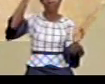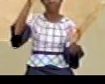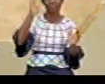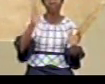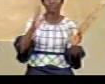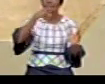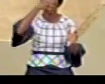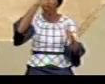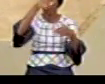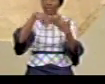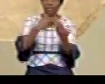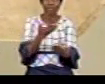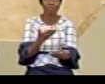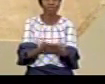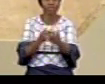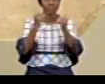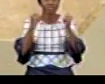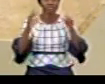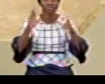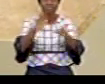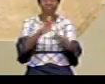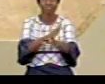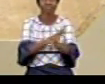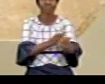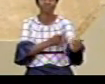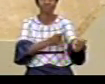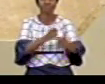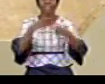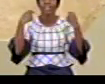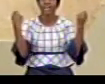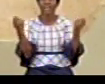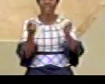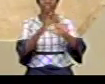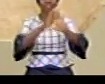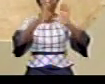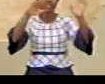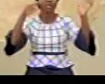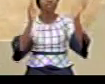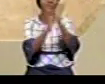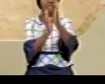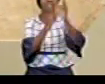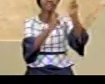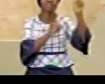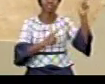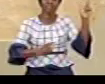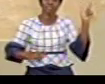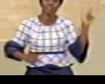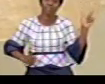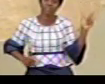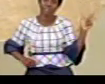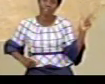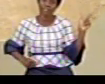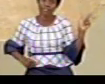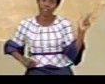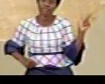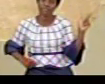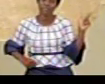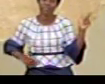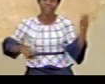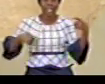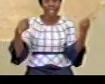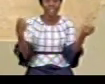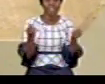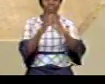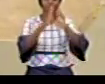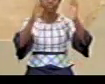God omnipotent reigneth. Hallelujah, hallelujah, praise the Lord.